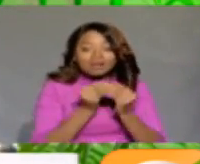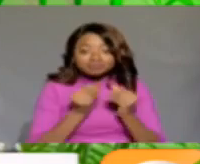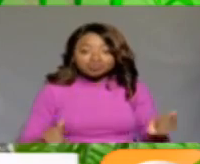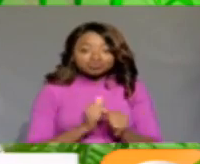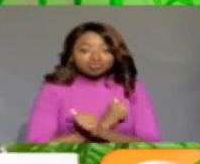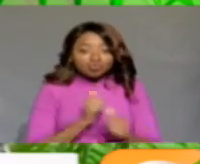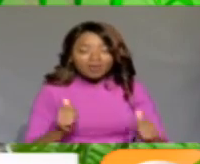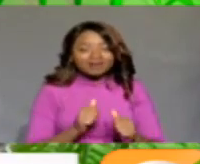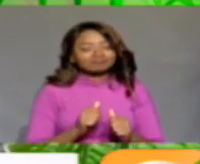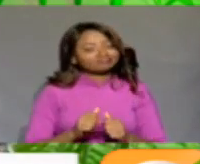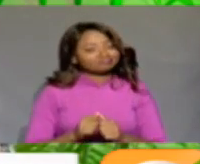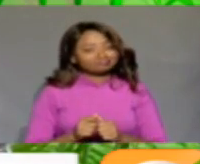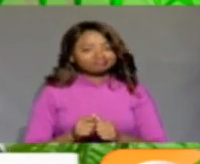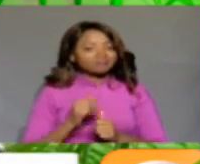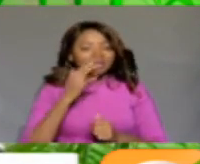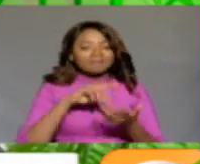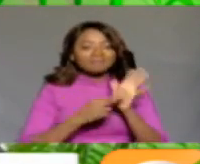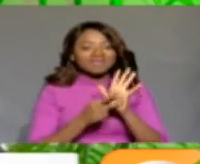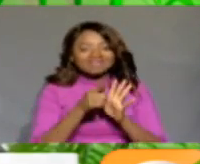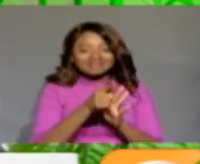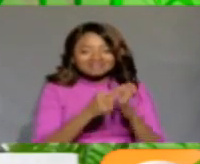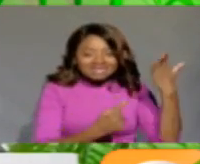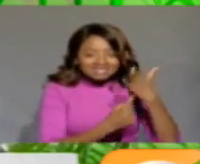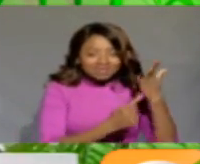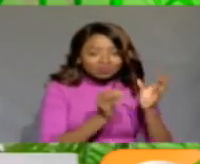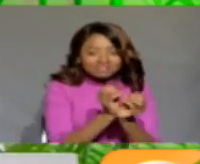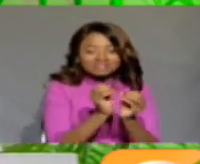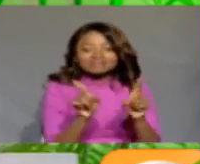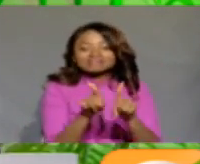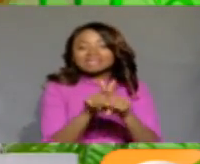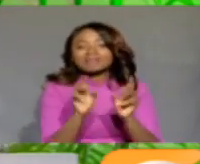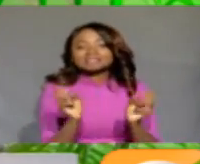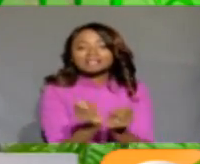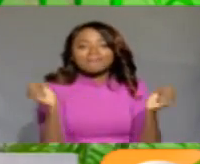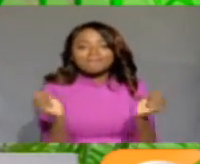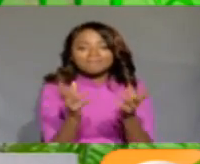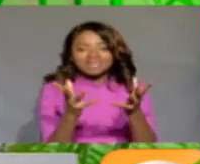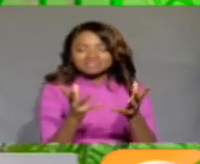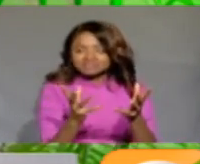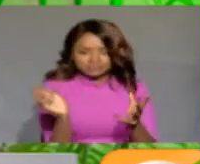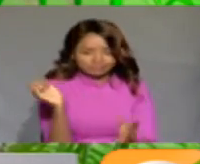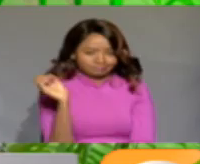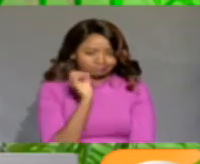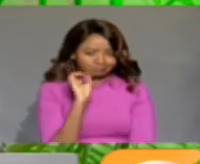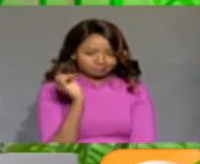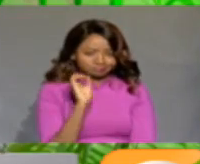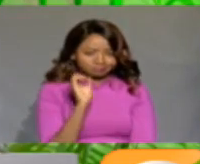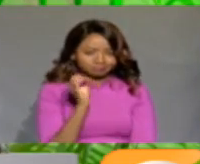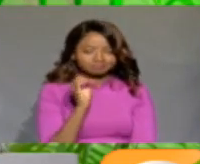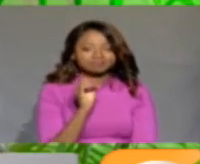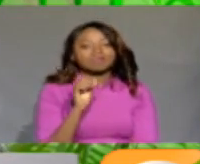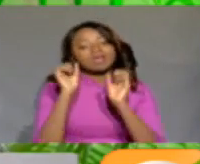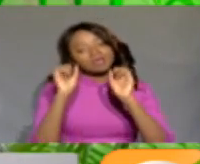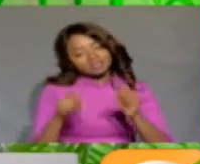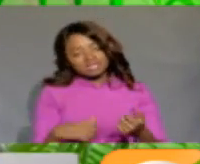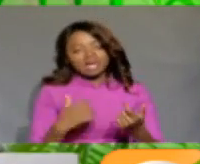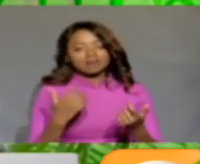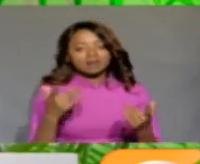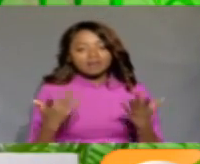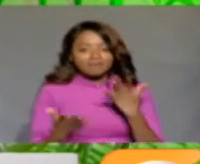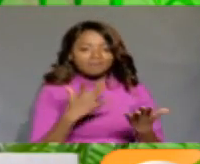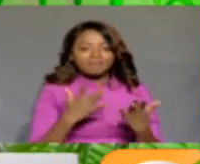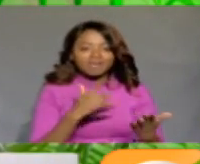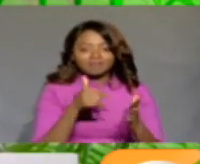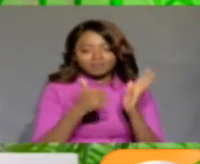is not the wizard, or rather the magic, yeah, in terms of solving all the society problems. Okay. It can also be